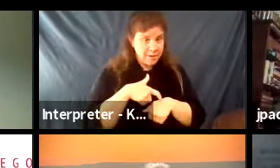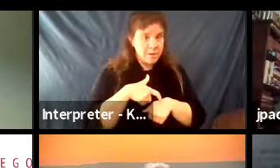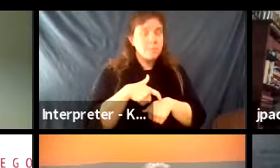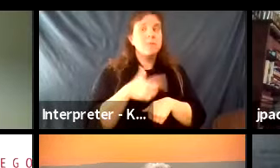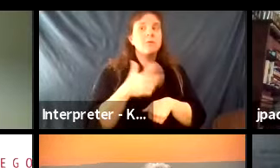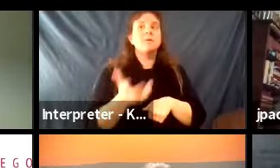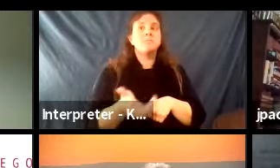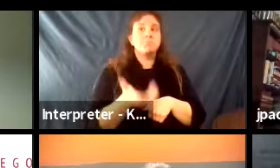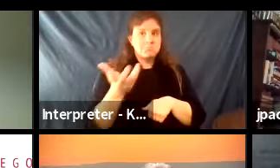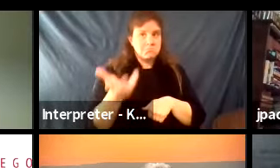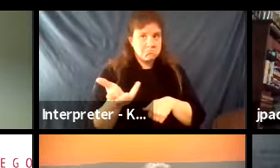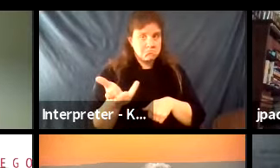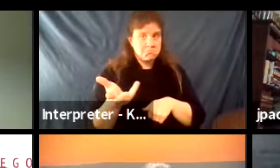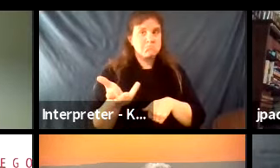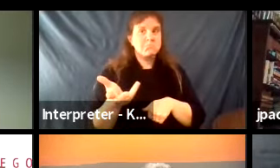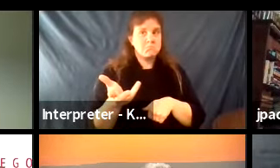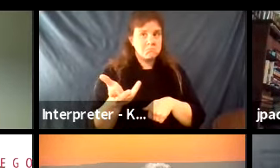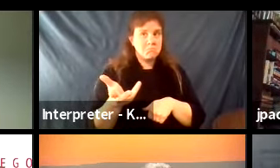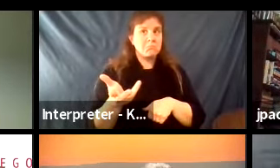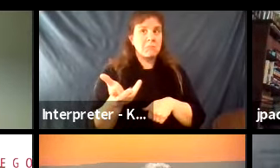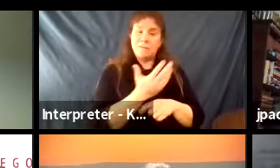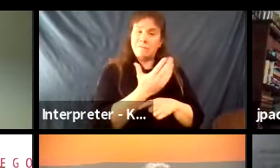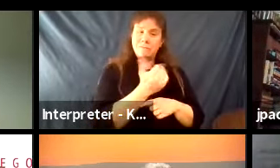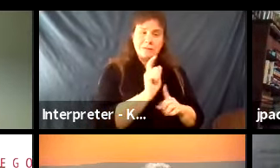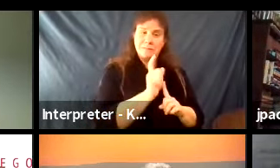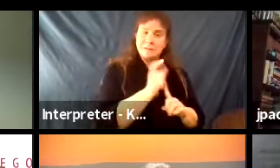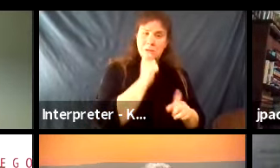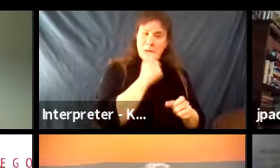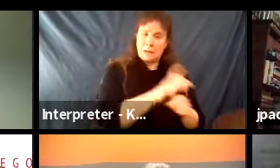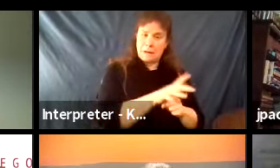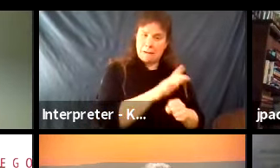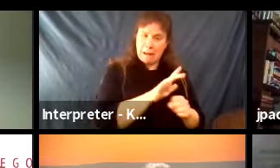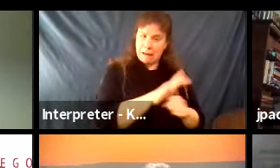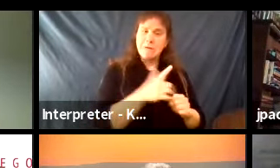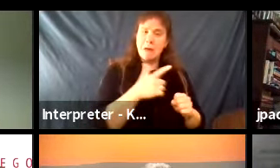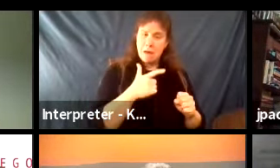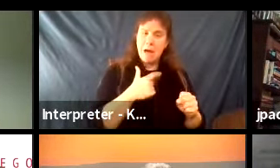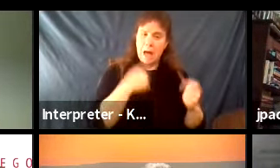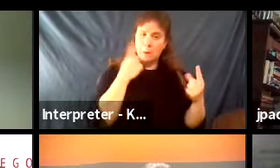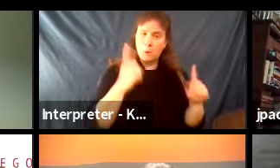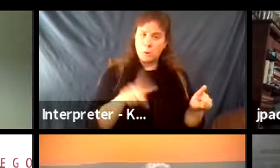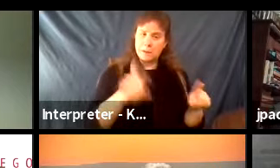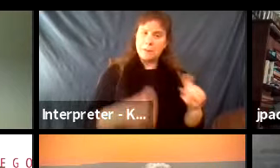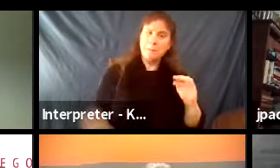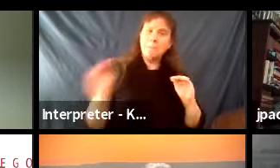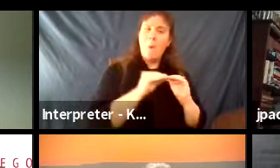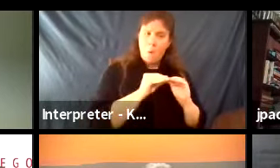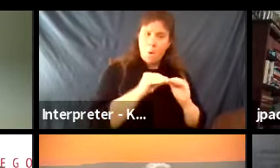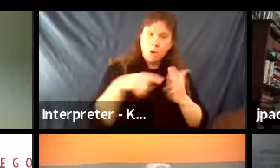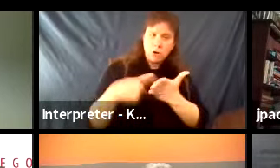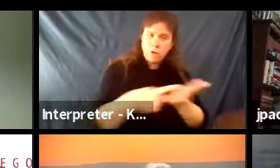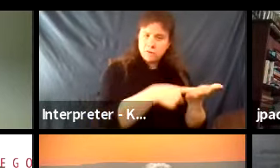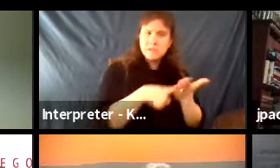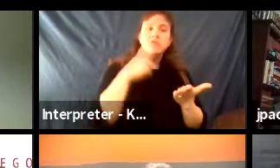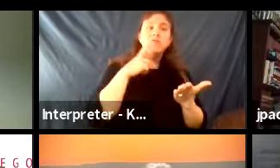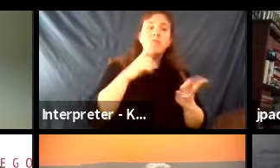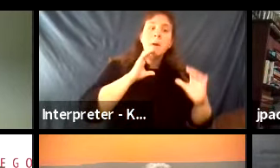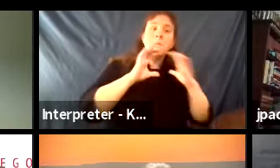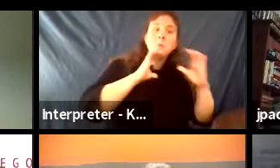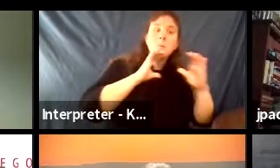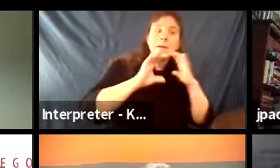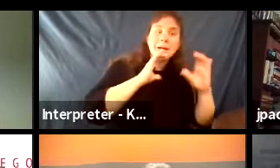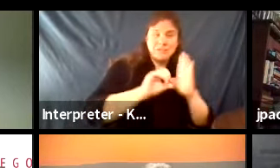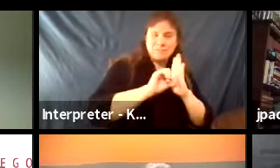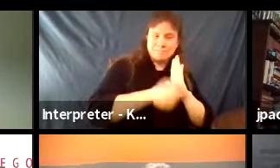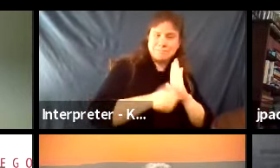can't finish up with 15 minutes, we get to devote way more of a conversation to communications. And, to the last